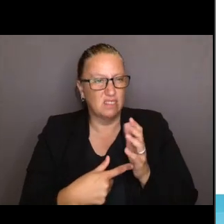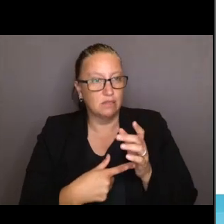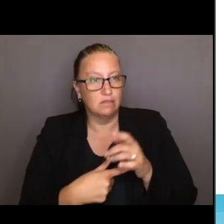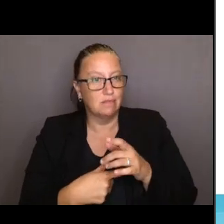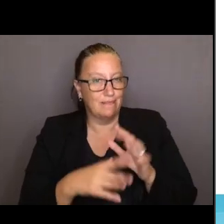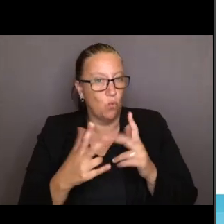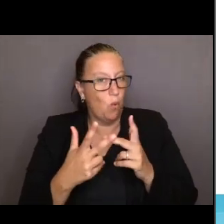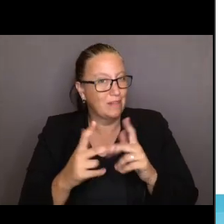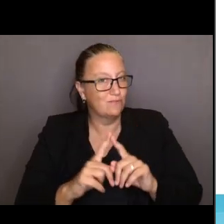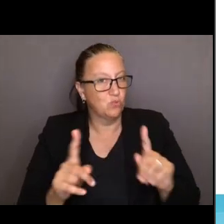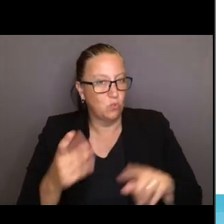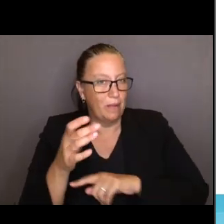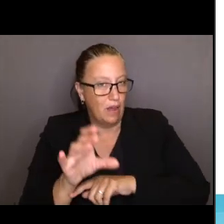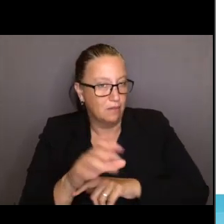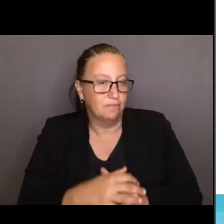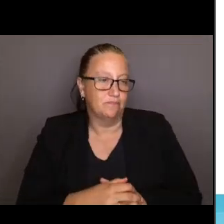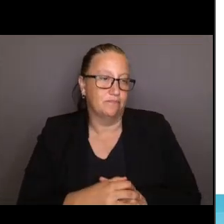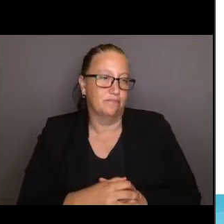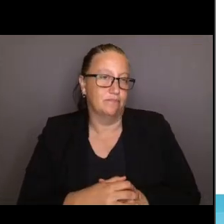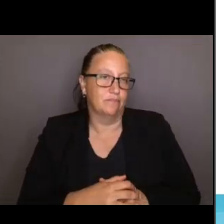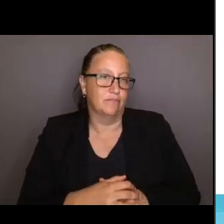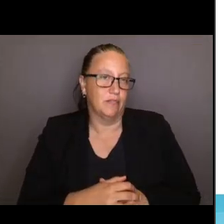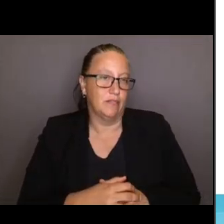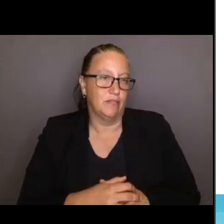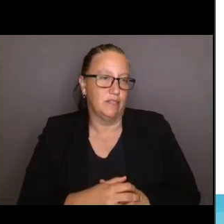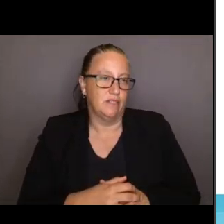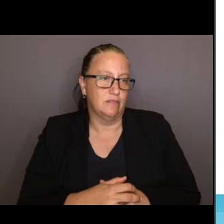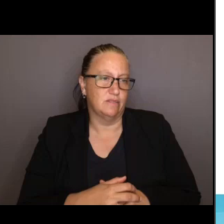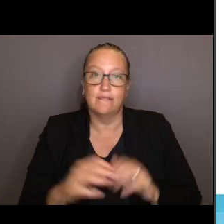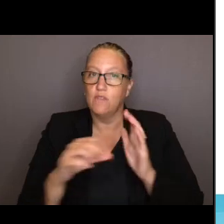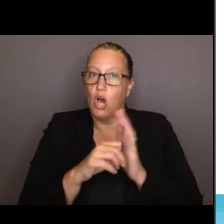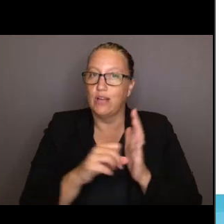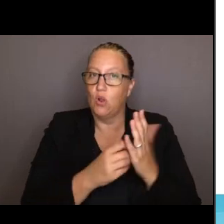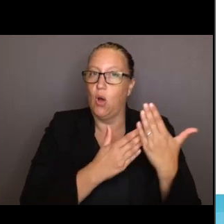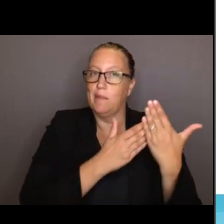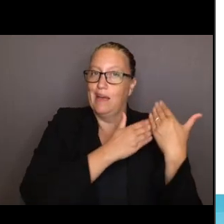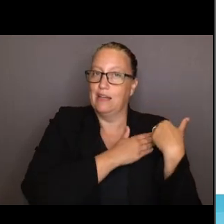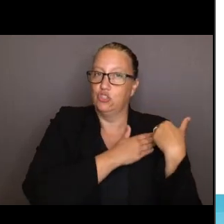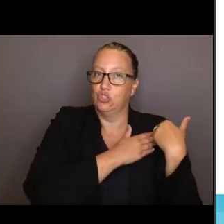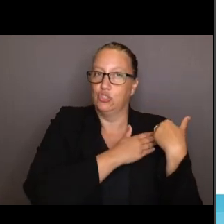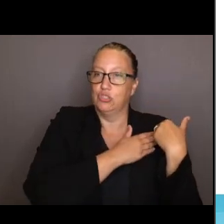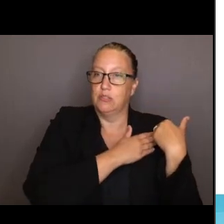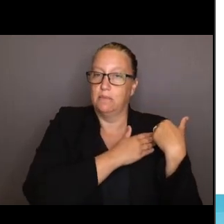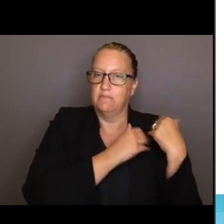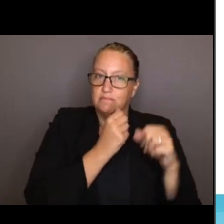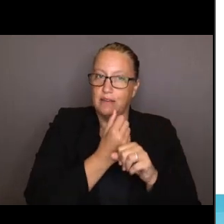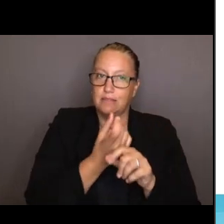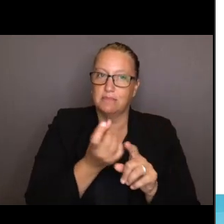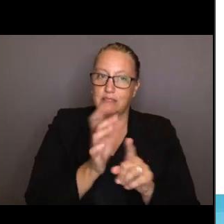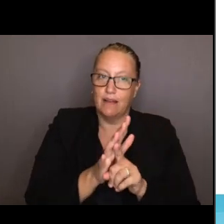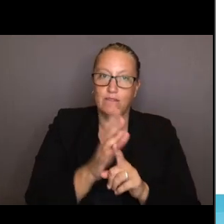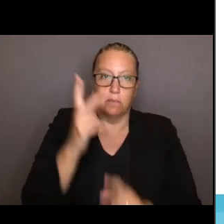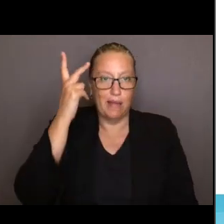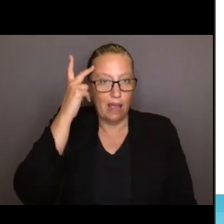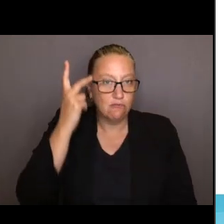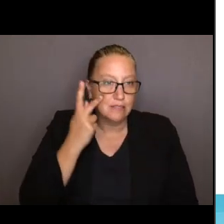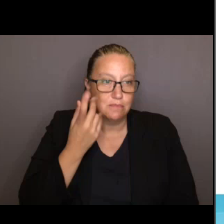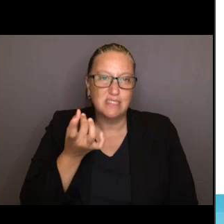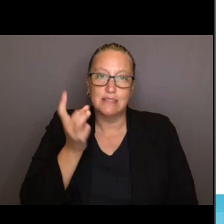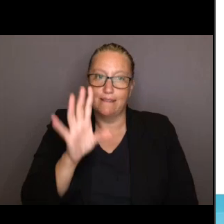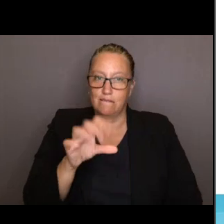mean that the financial obligation would put the parents in